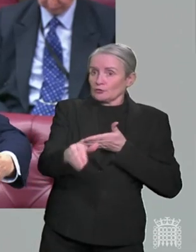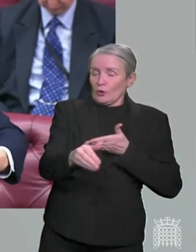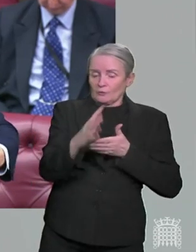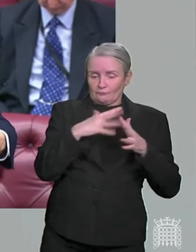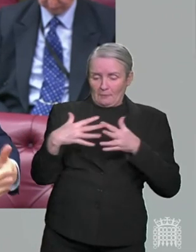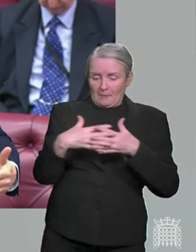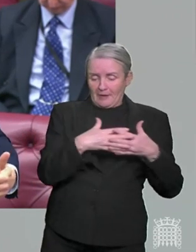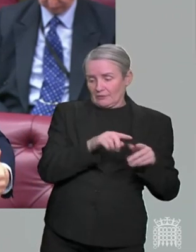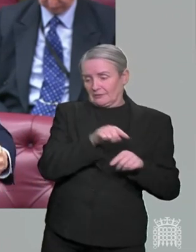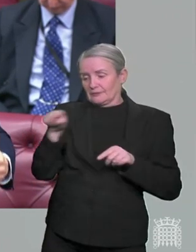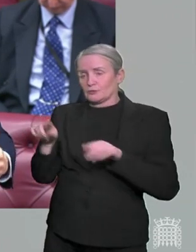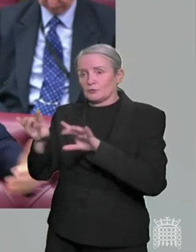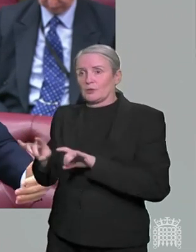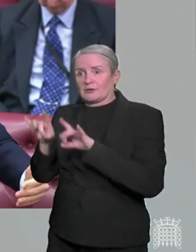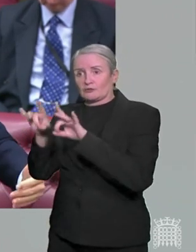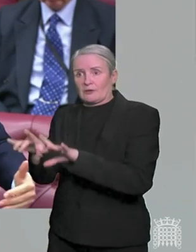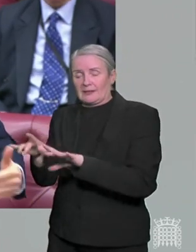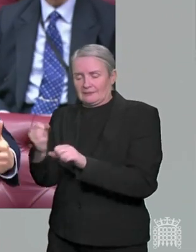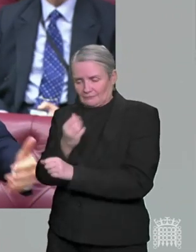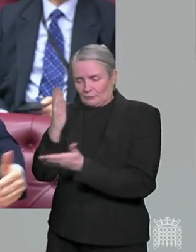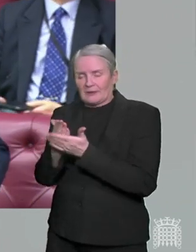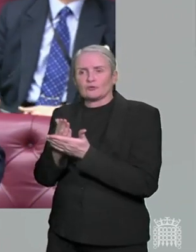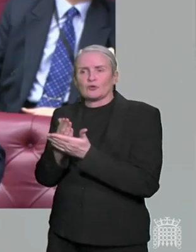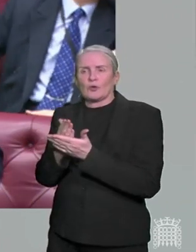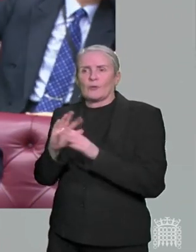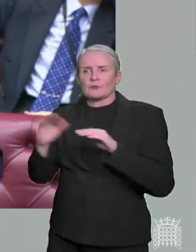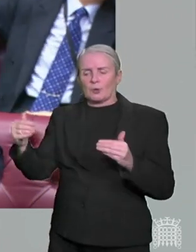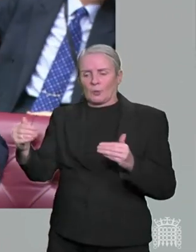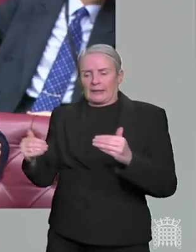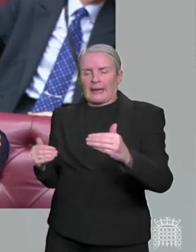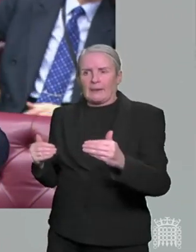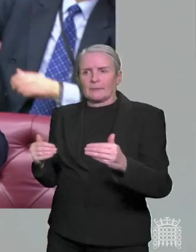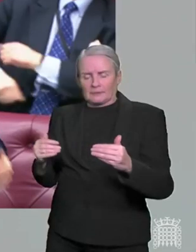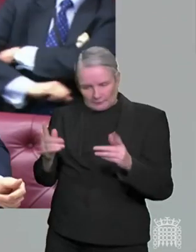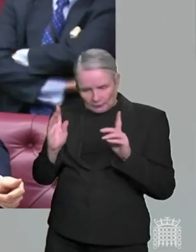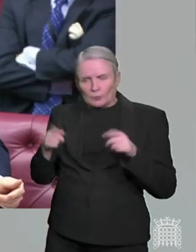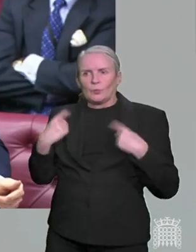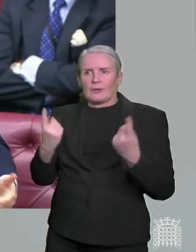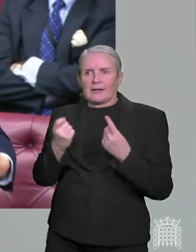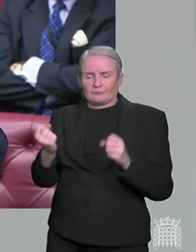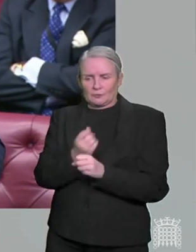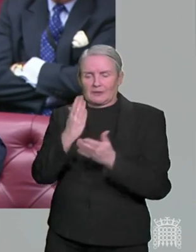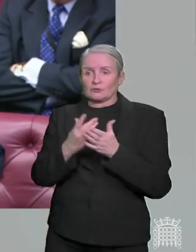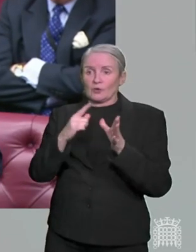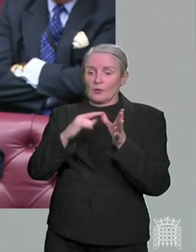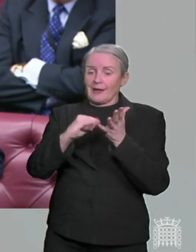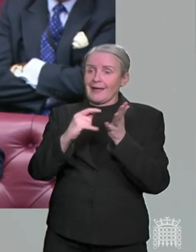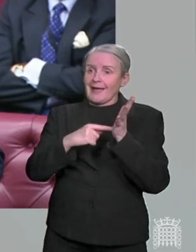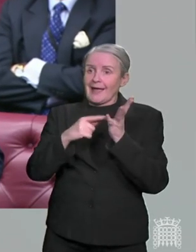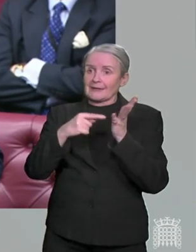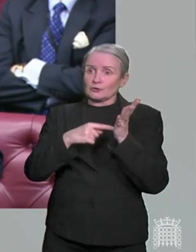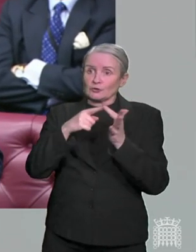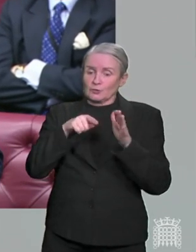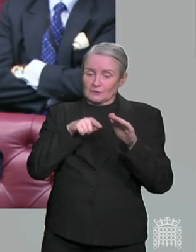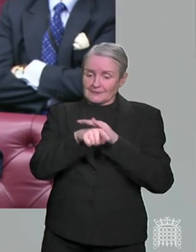gap. It's up to us to make sure we don't have a gap and that there's no break between our excellent Astute-class submarines, which I'm very proud most of